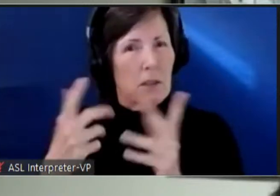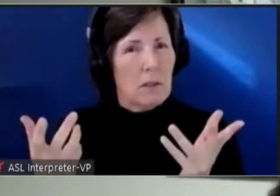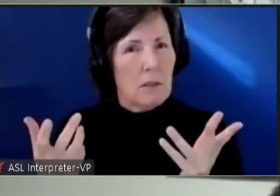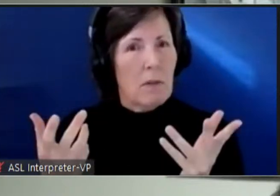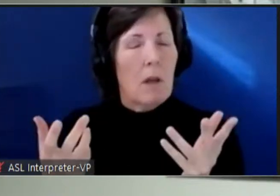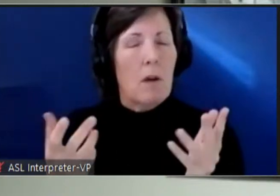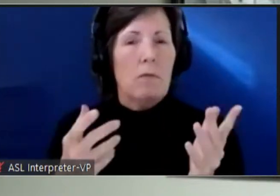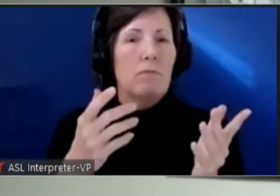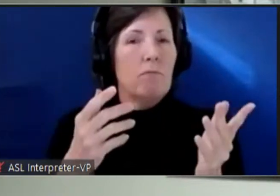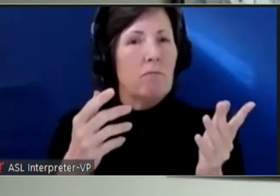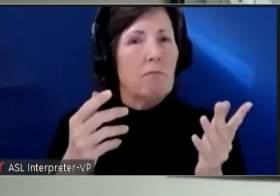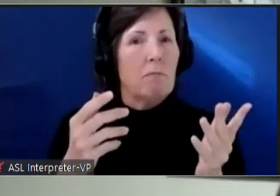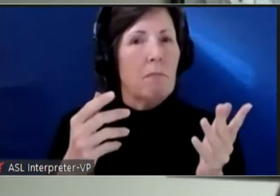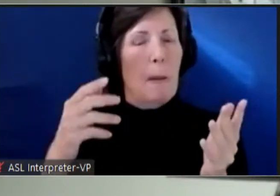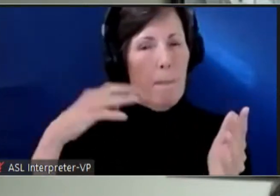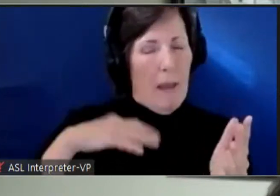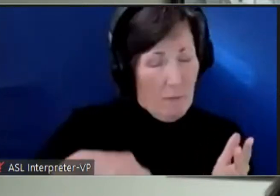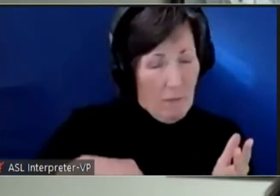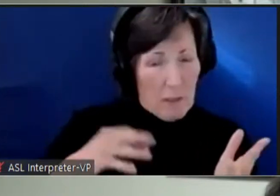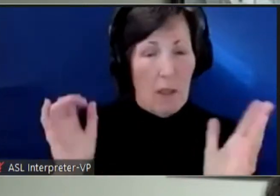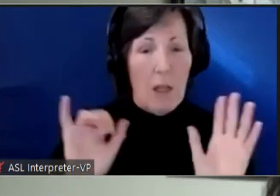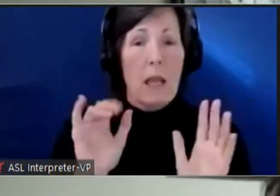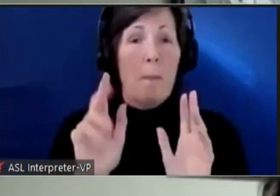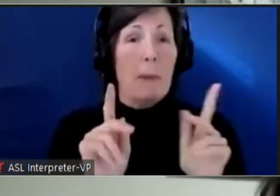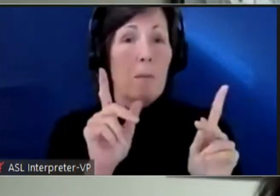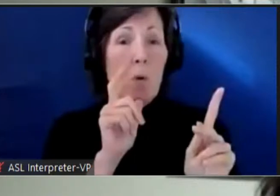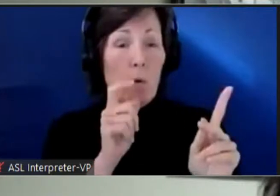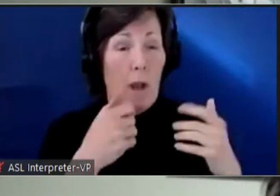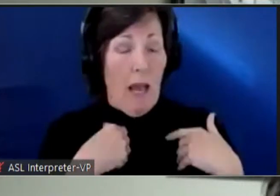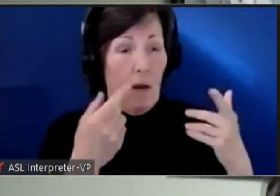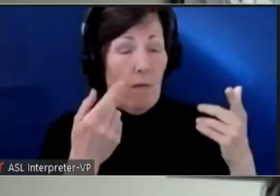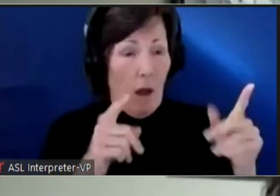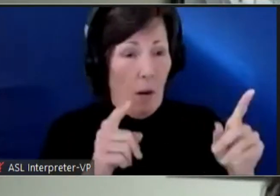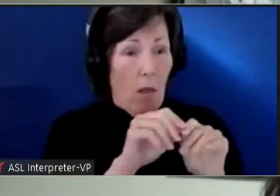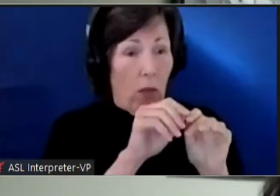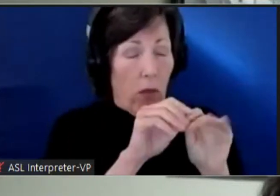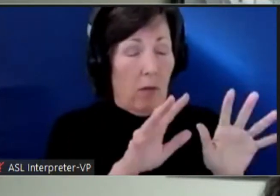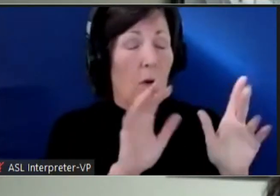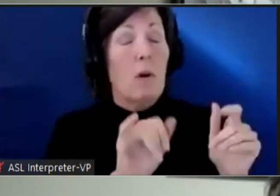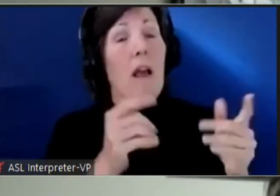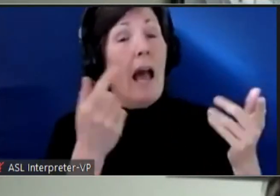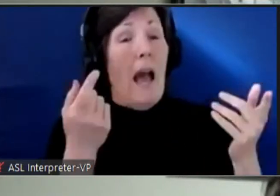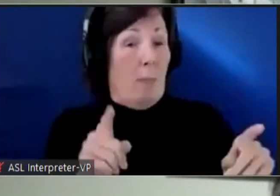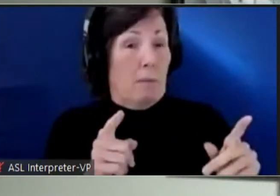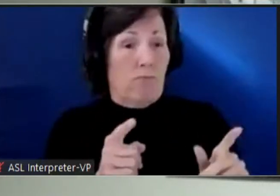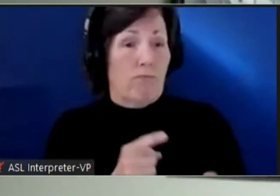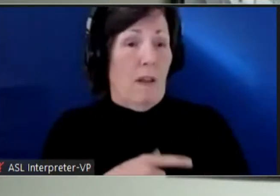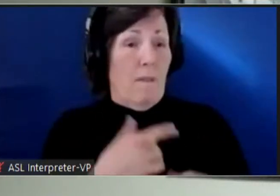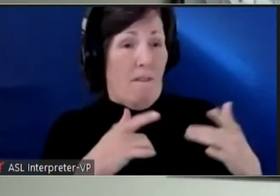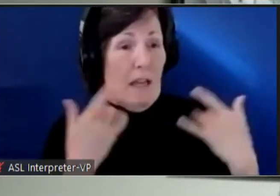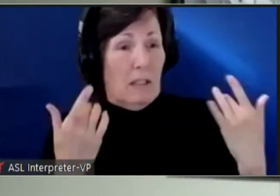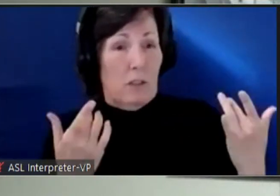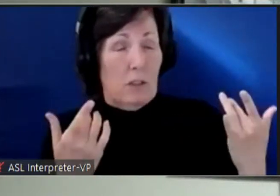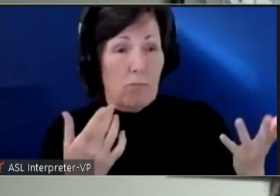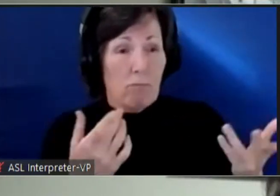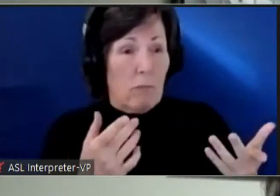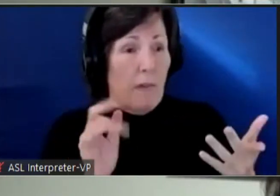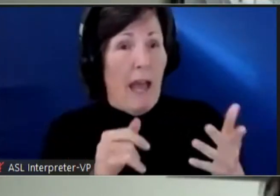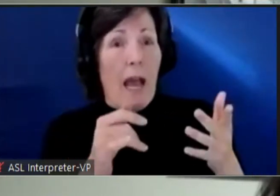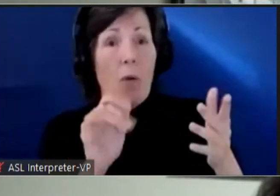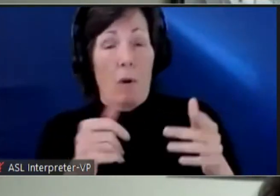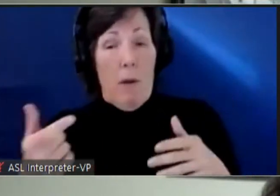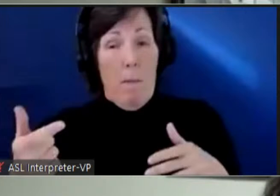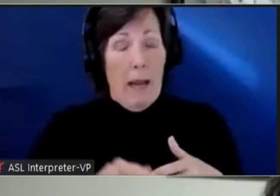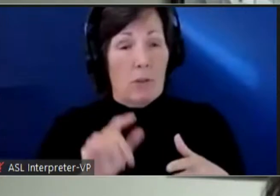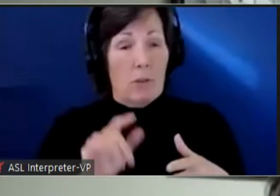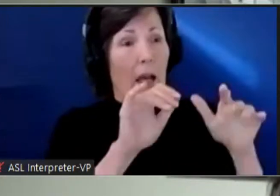events, both the county and the clinics will register their events with My Turn and say when it is and how